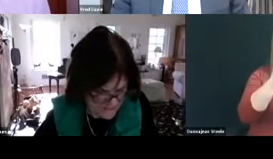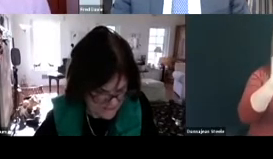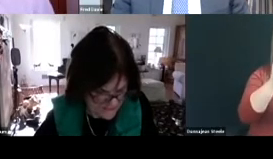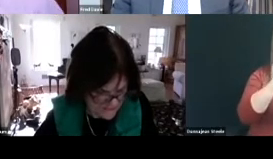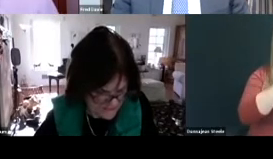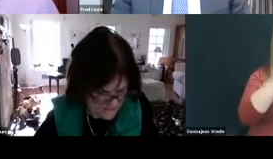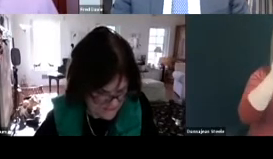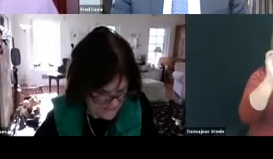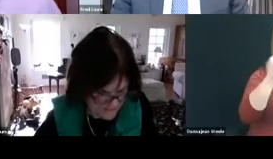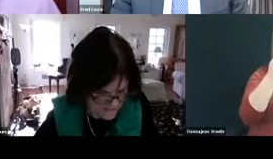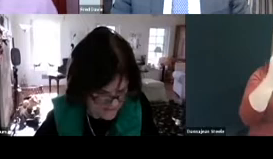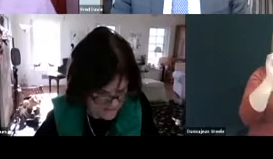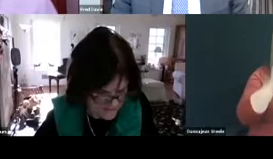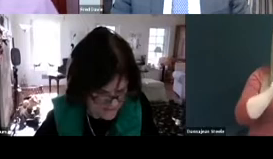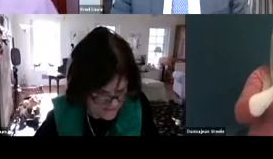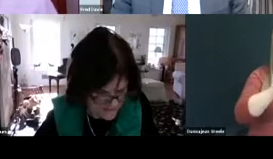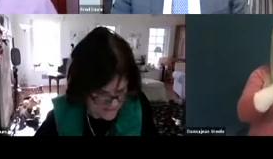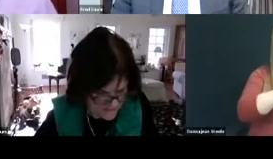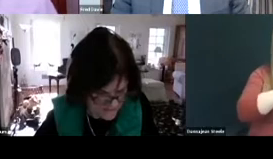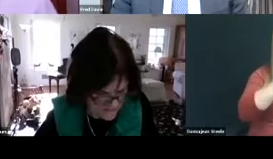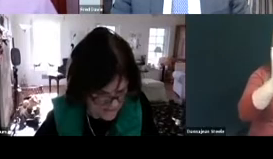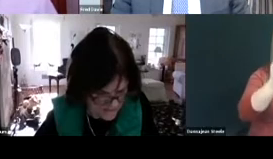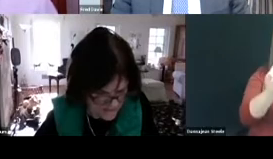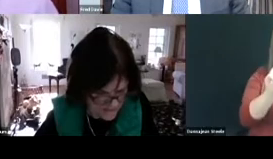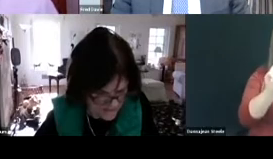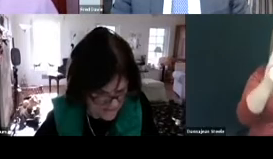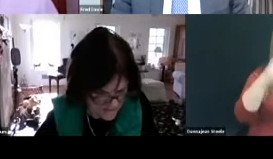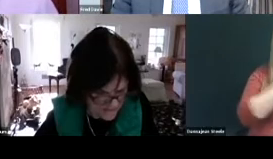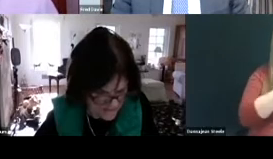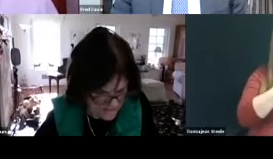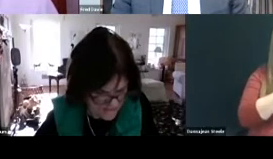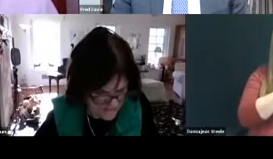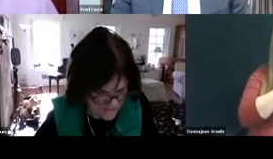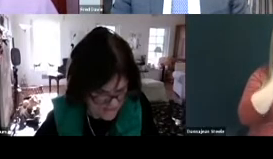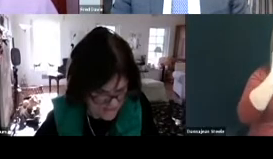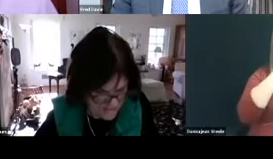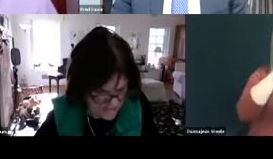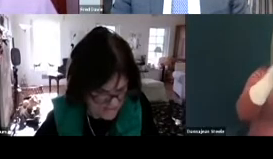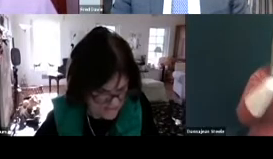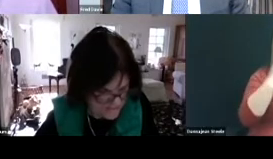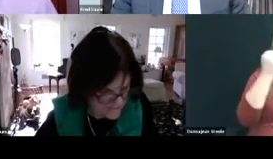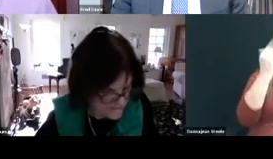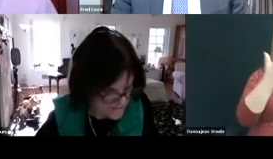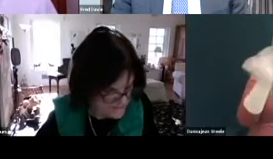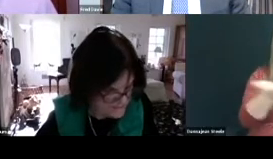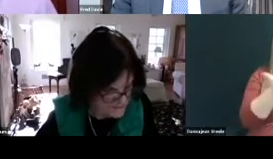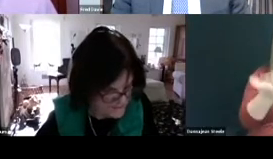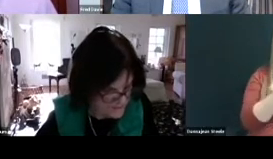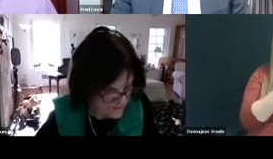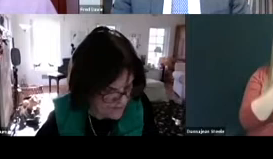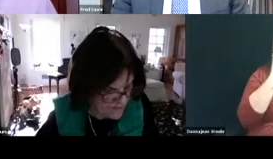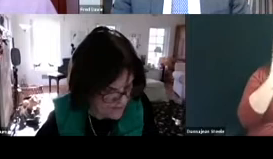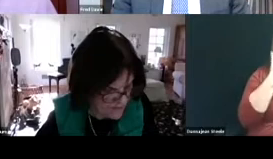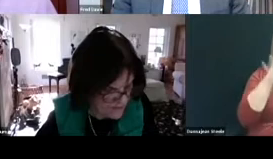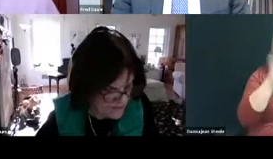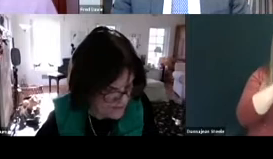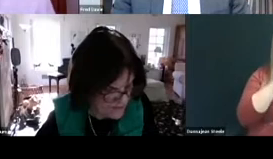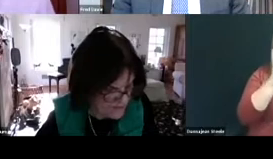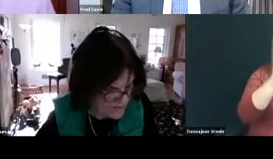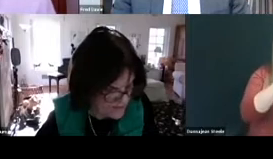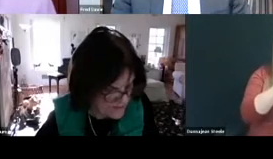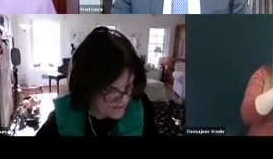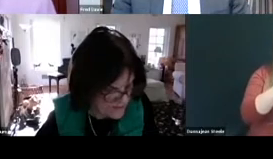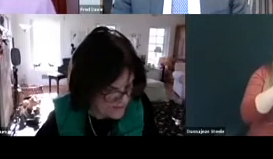editor of Gotham Gazette, a publication of Citizens Union Foundation. Thank you all so much for being here. Thank you, of course, to Citizens